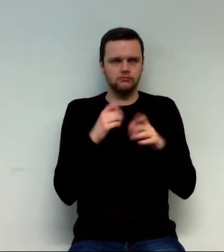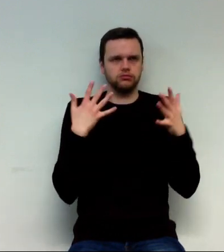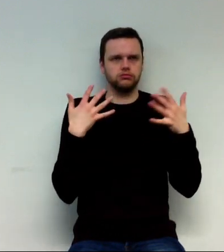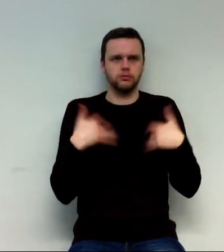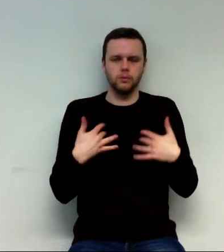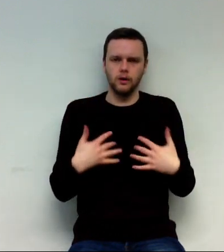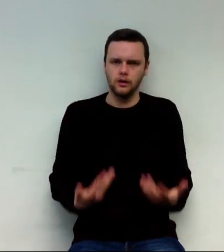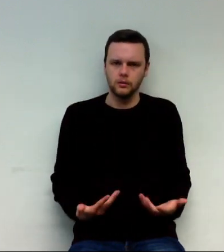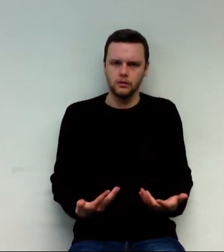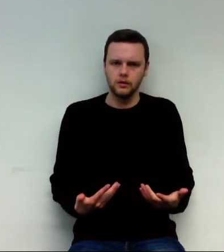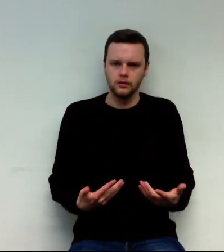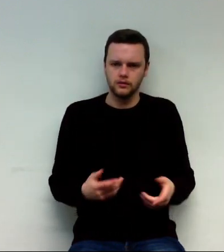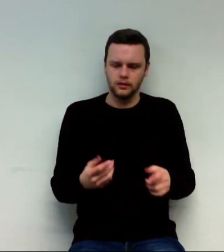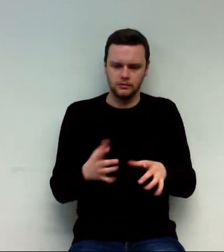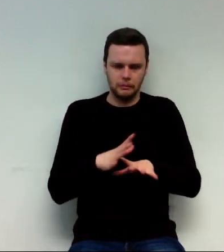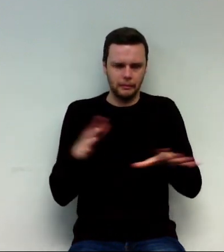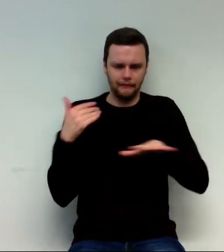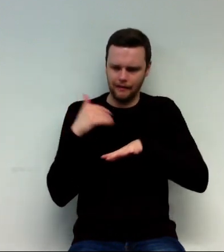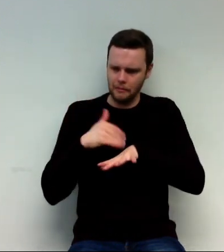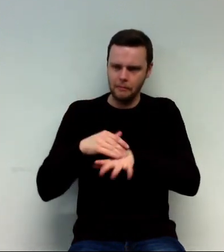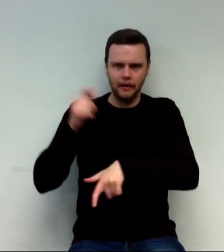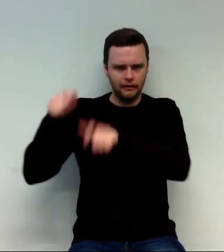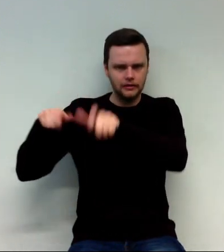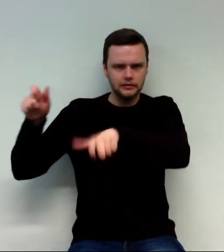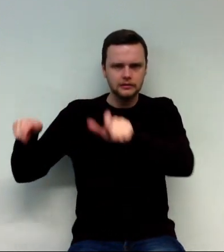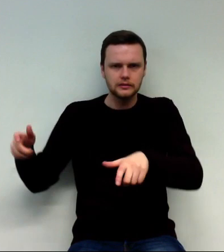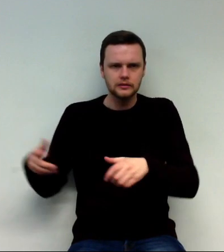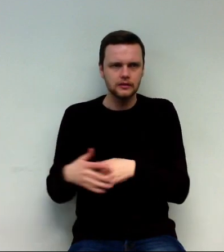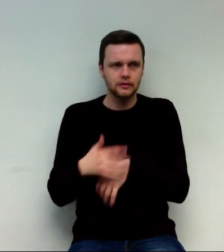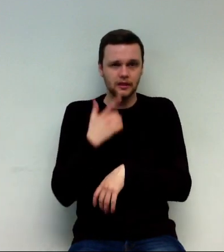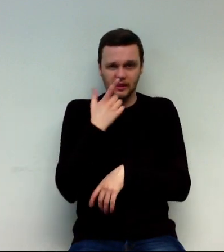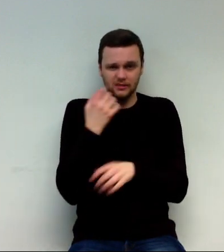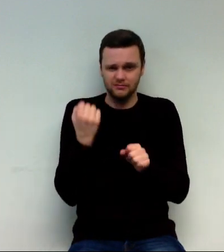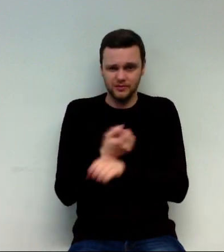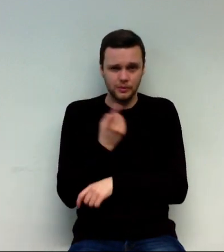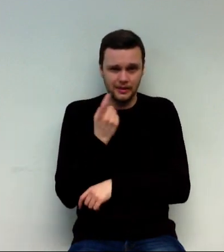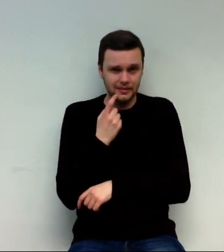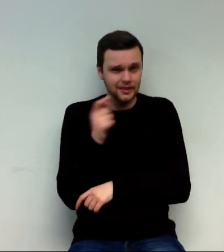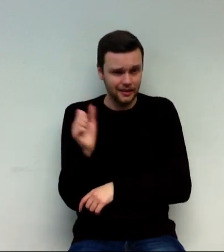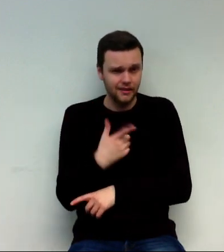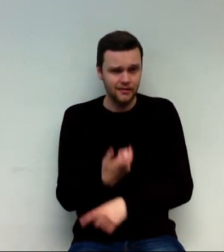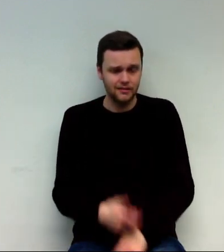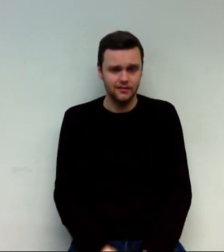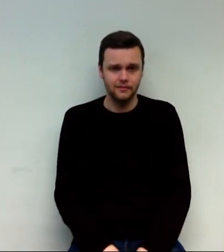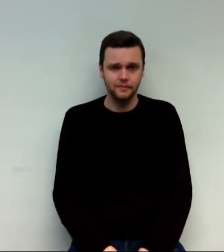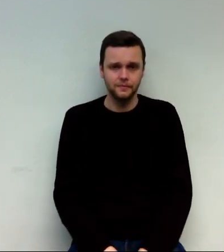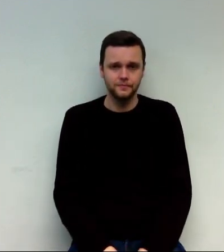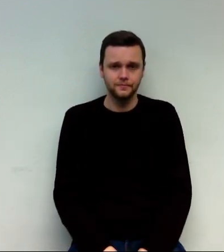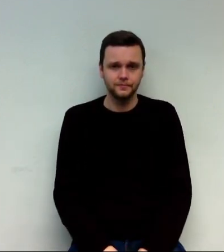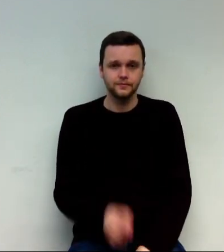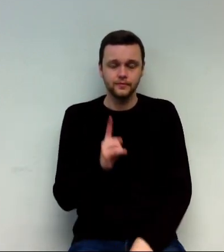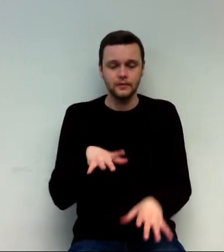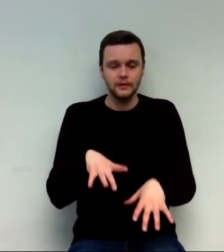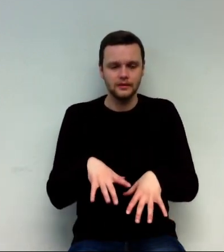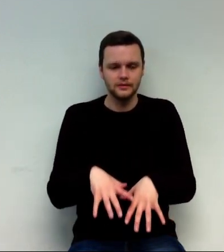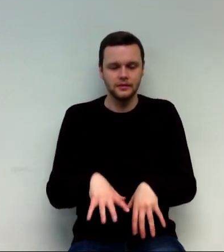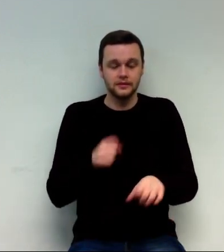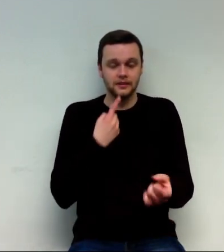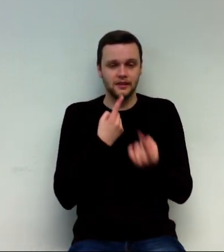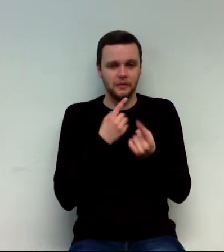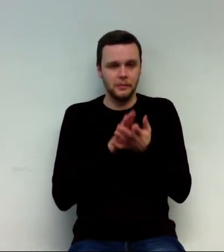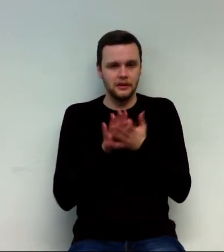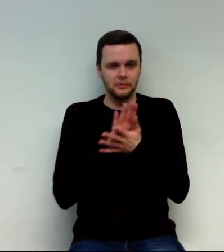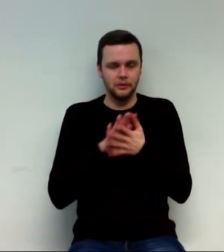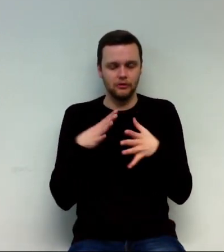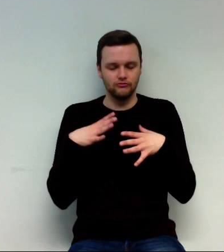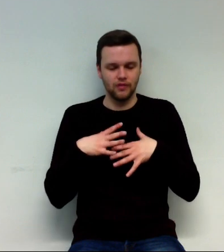like, actually, this makes a huge impact and can be done quite easily. So that's kind of the starter information for relaxed performances.